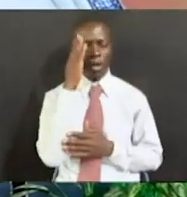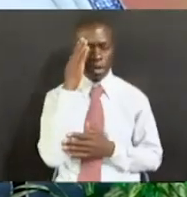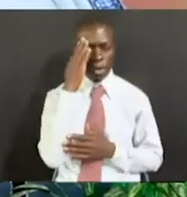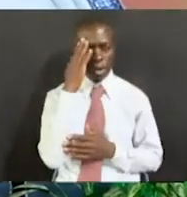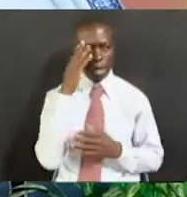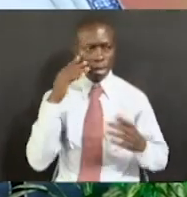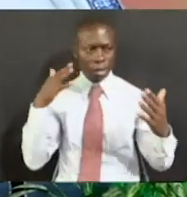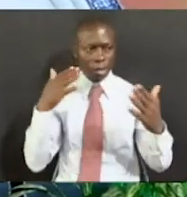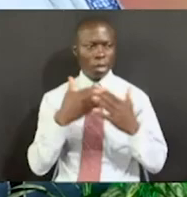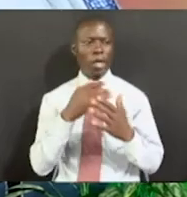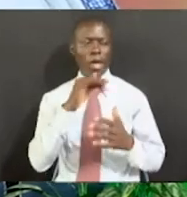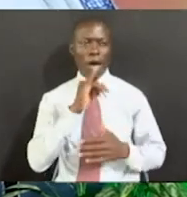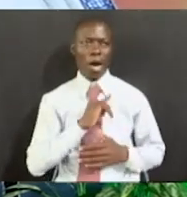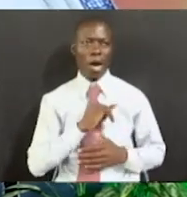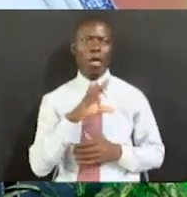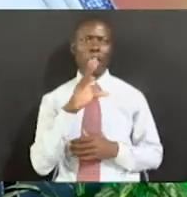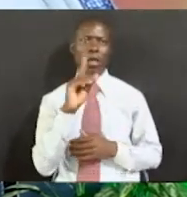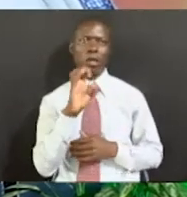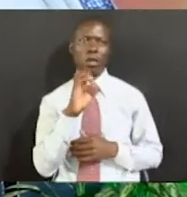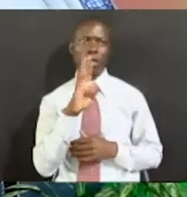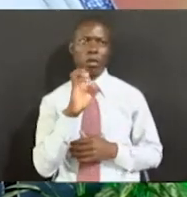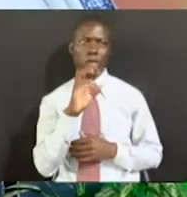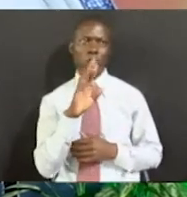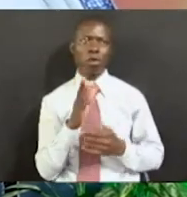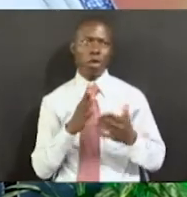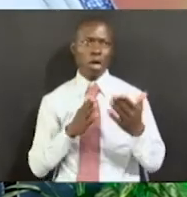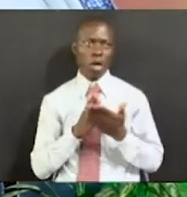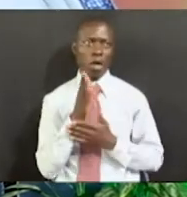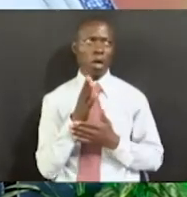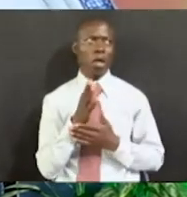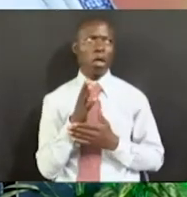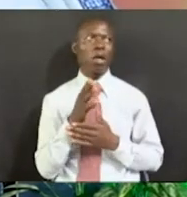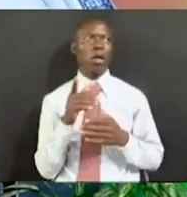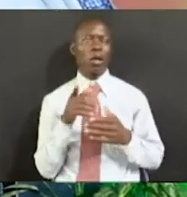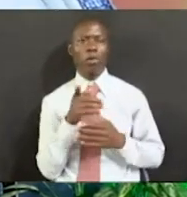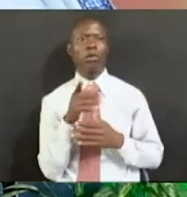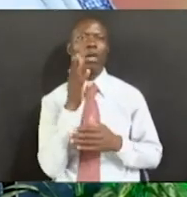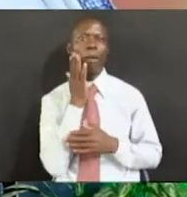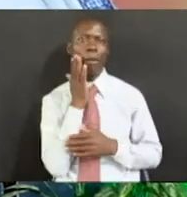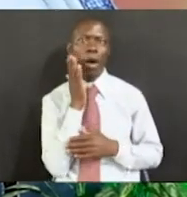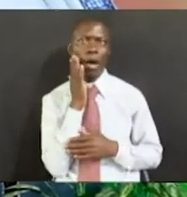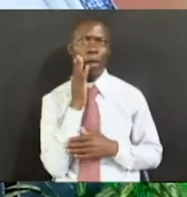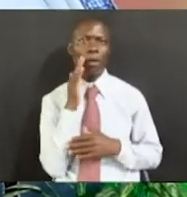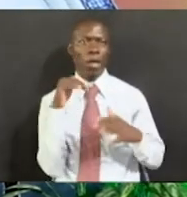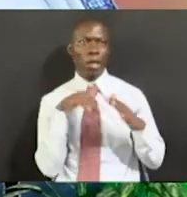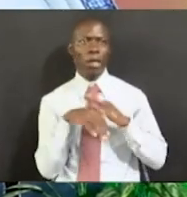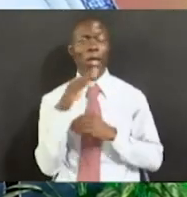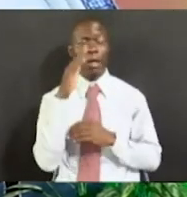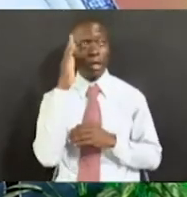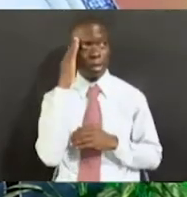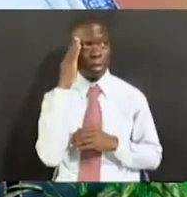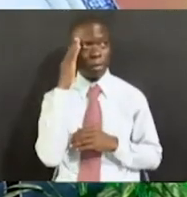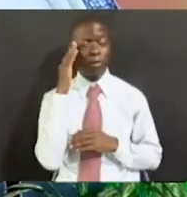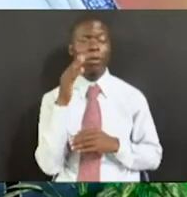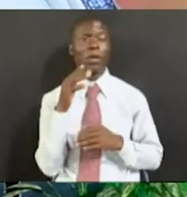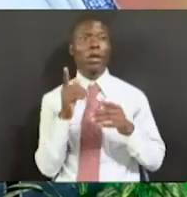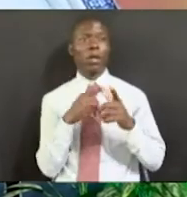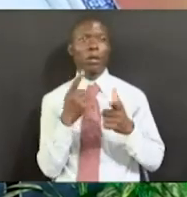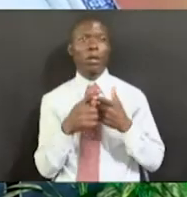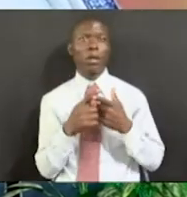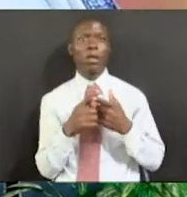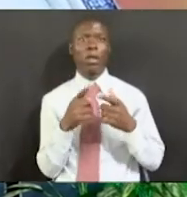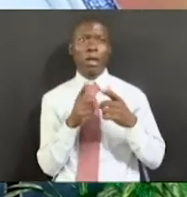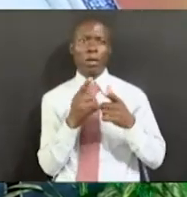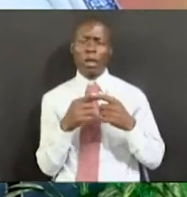I, Deborah, arose a mother in Israel. Verses 8, they chose